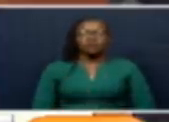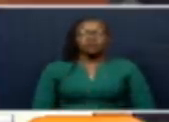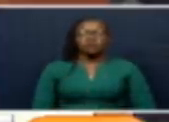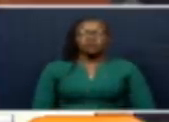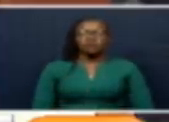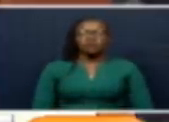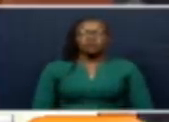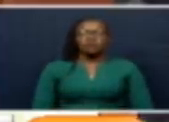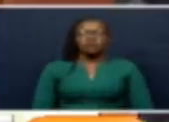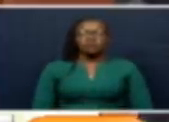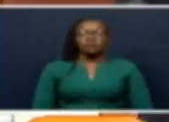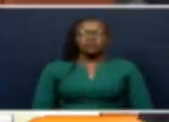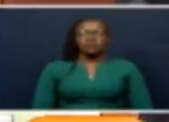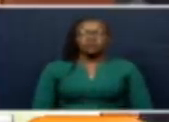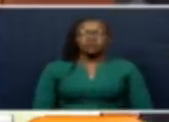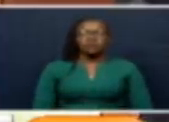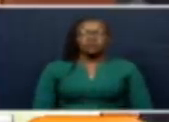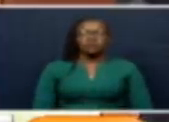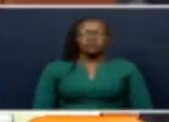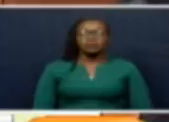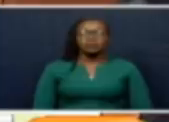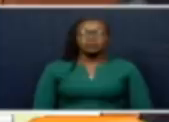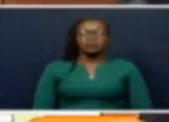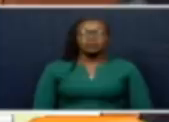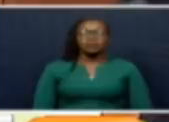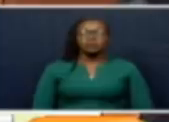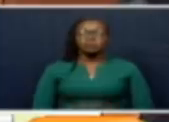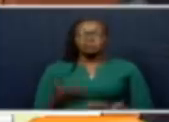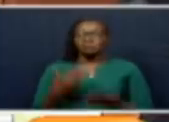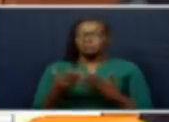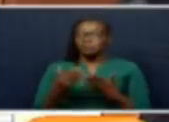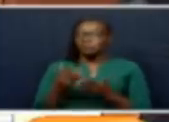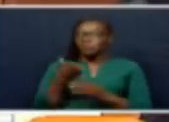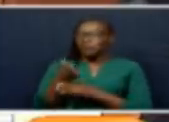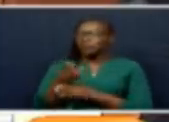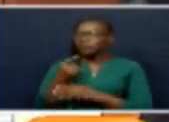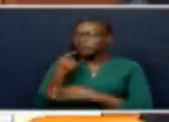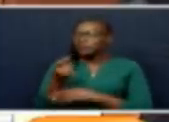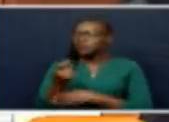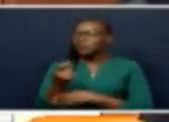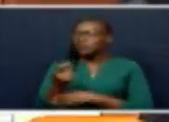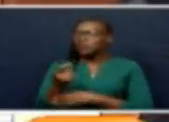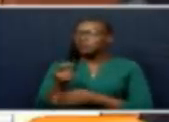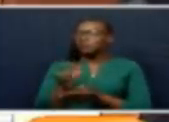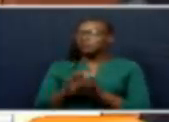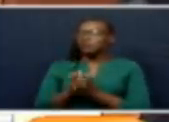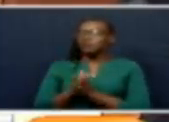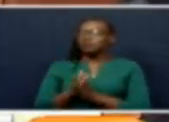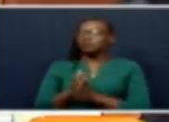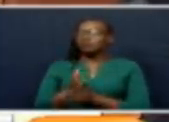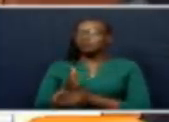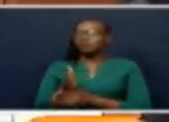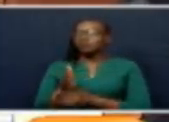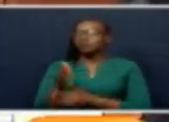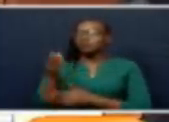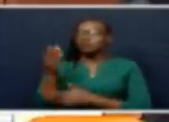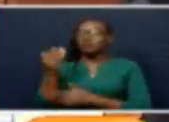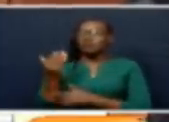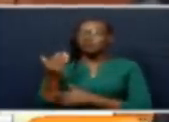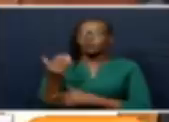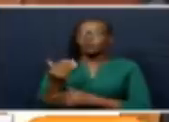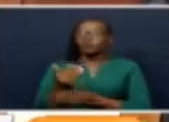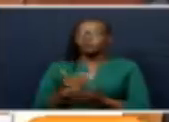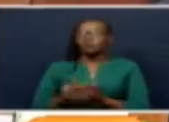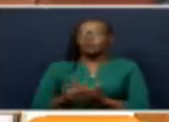And he maybe he realizes later, after he has said yes, without knowing. I think so. Because how